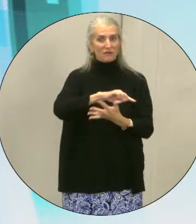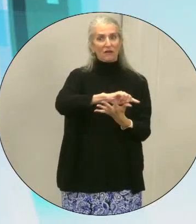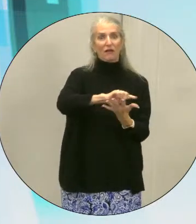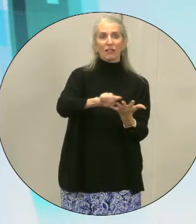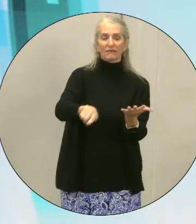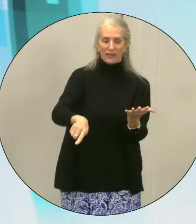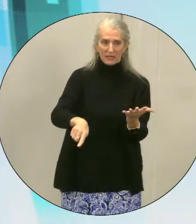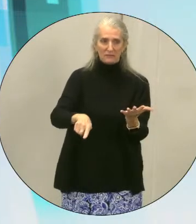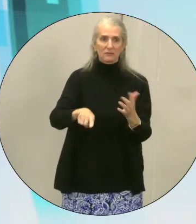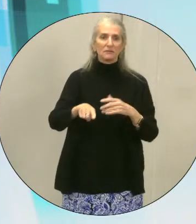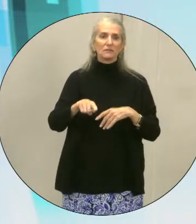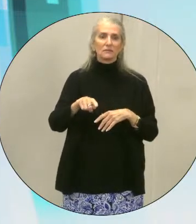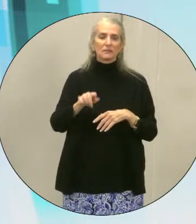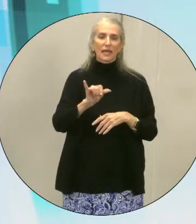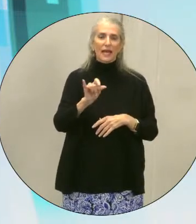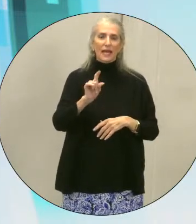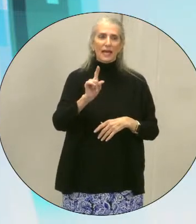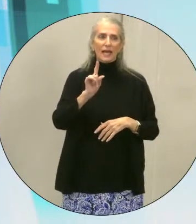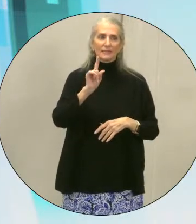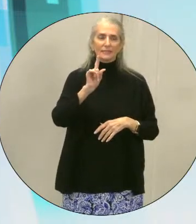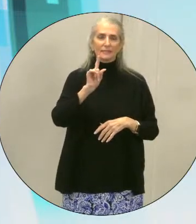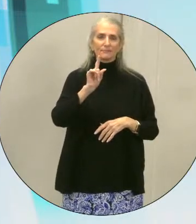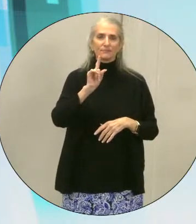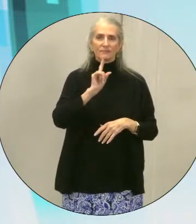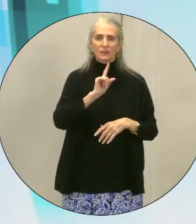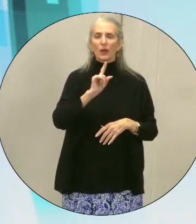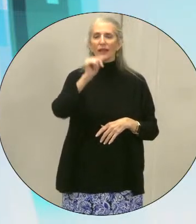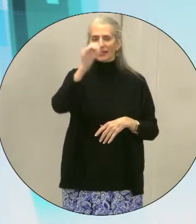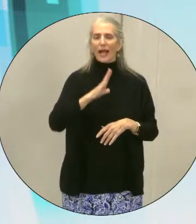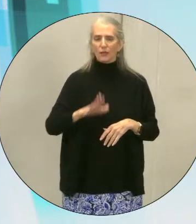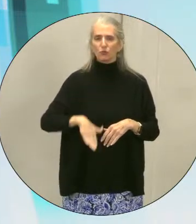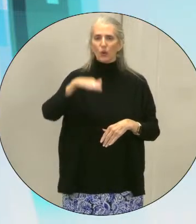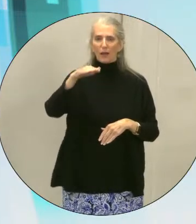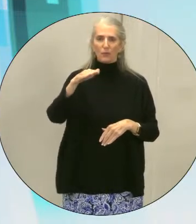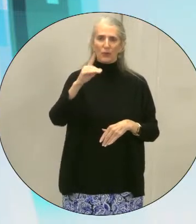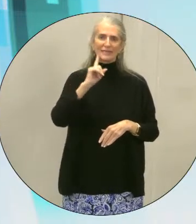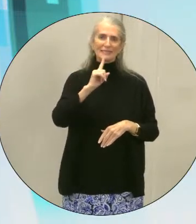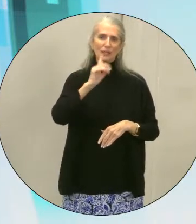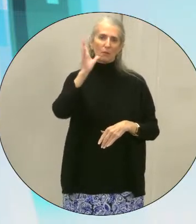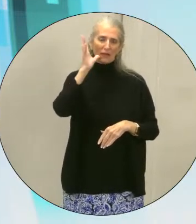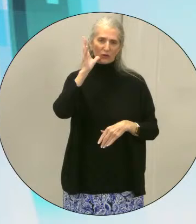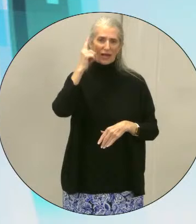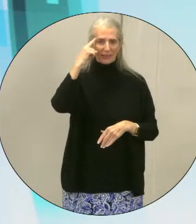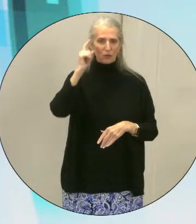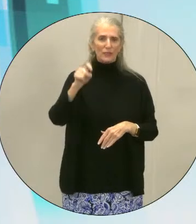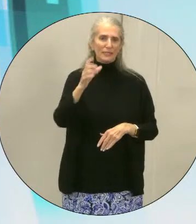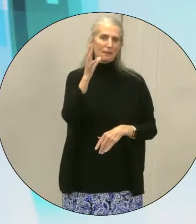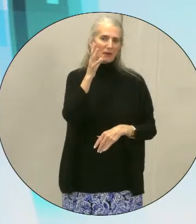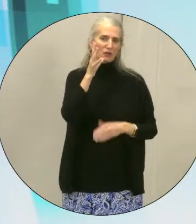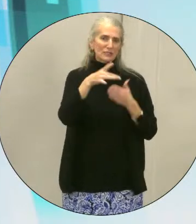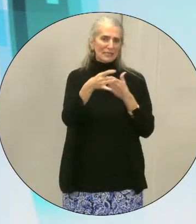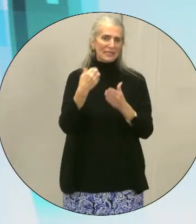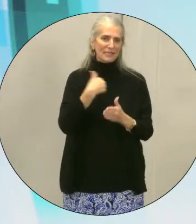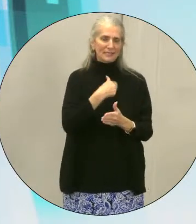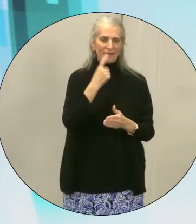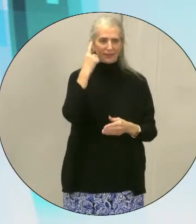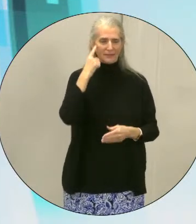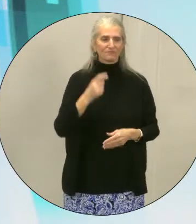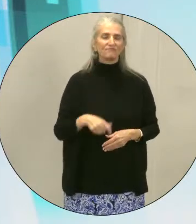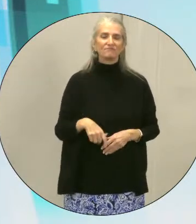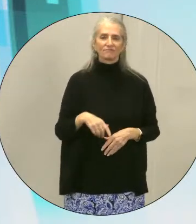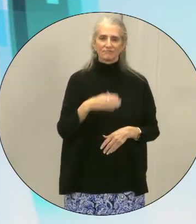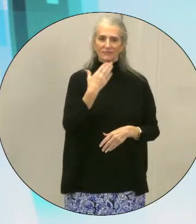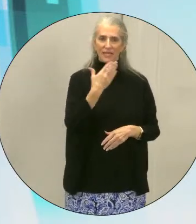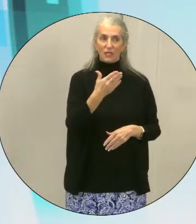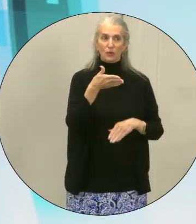as a guy that grew up with a single mother, I think we need a mother to lead us. Thank you. Thank you. After